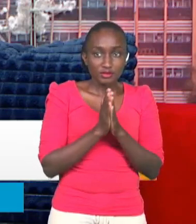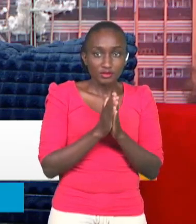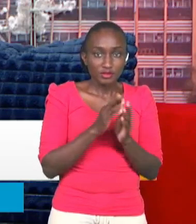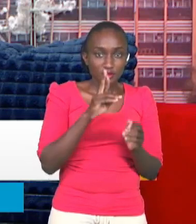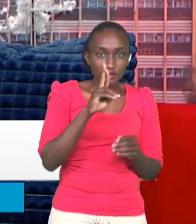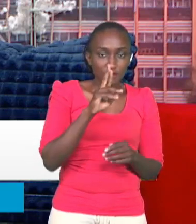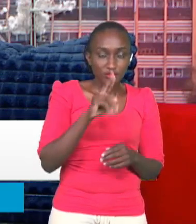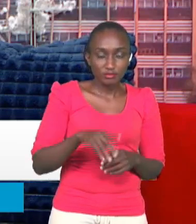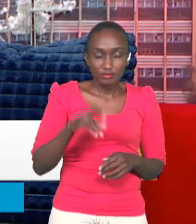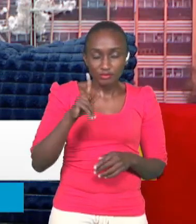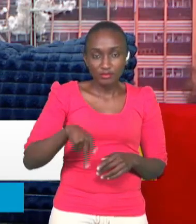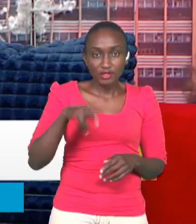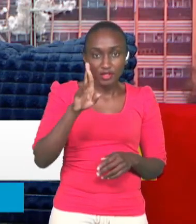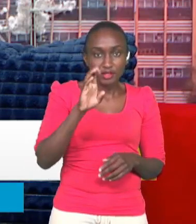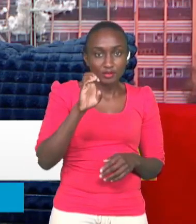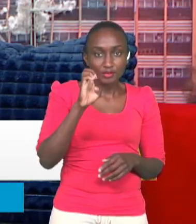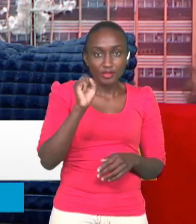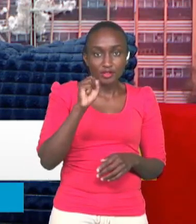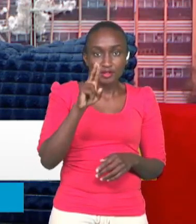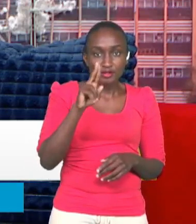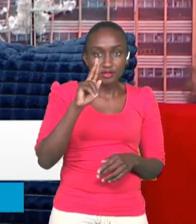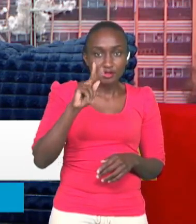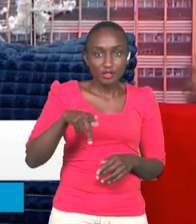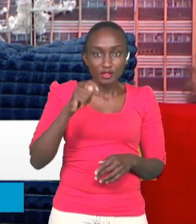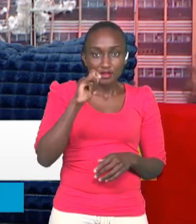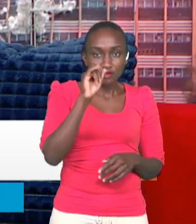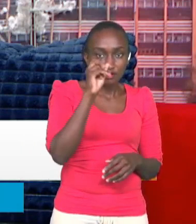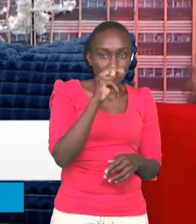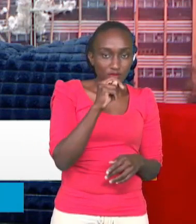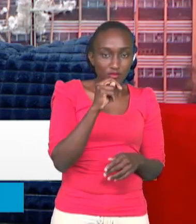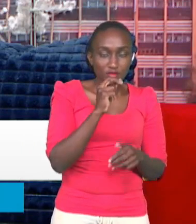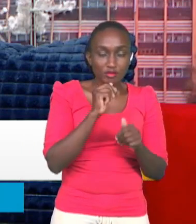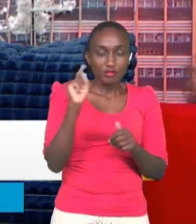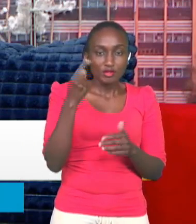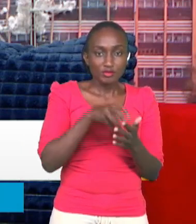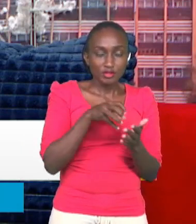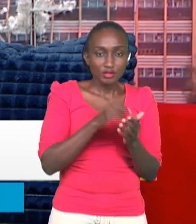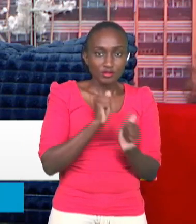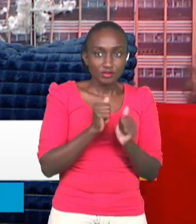presumption, in fact, one of the case laws we used to read when we were in school studying family law,